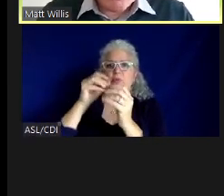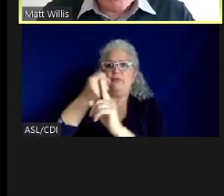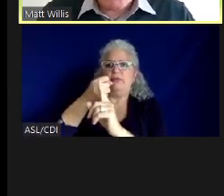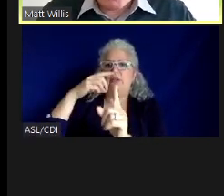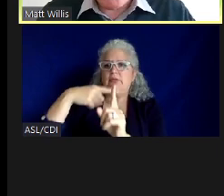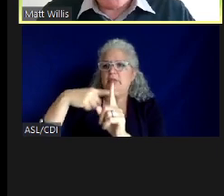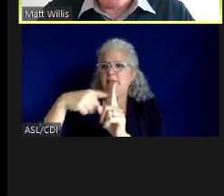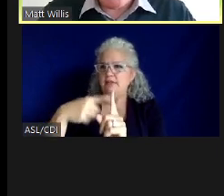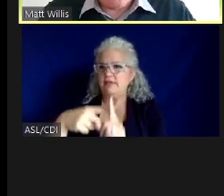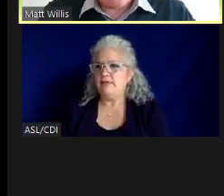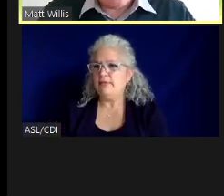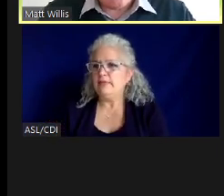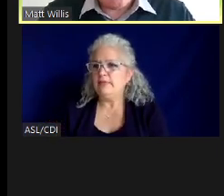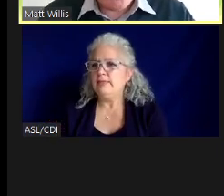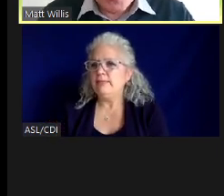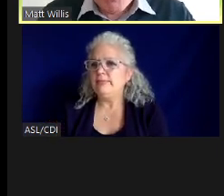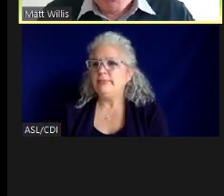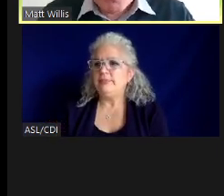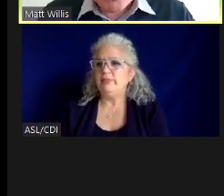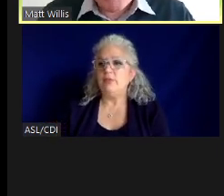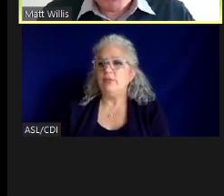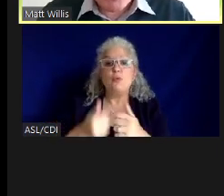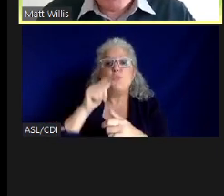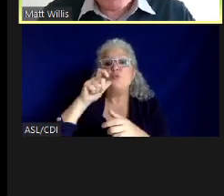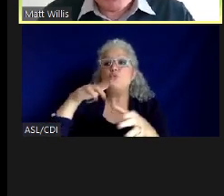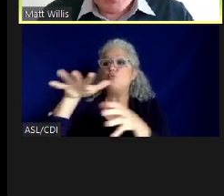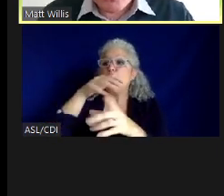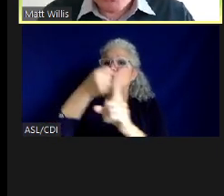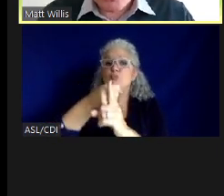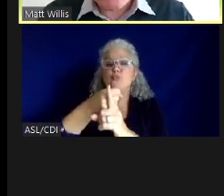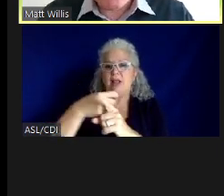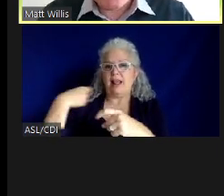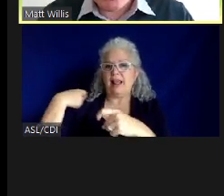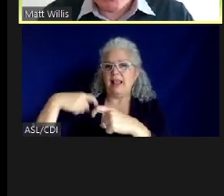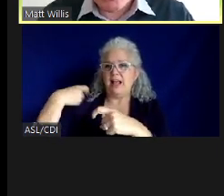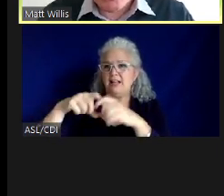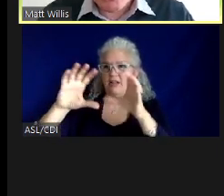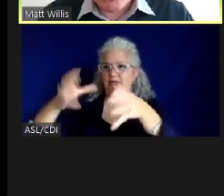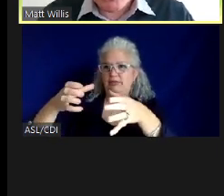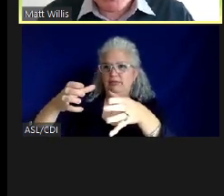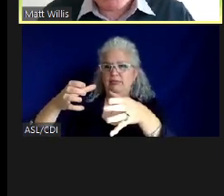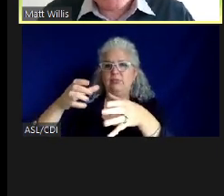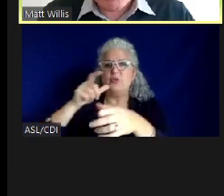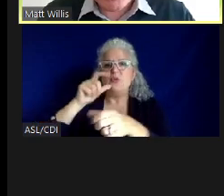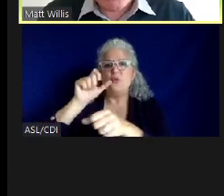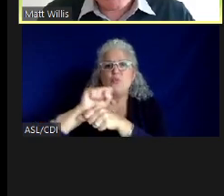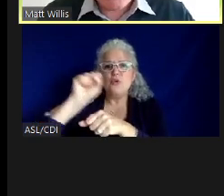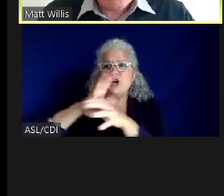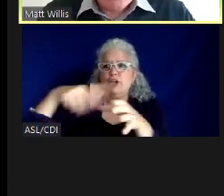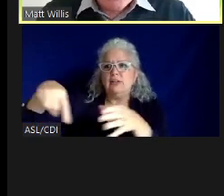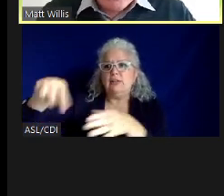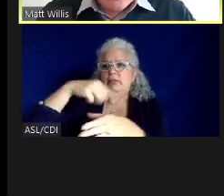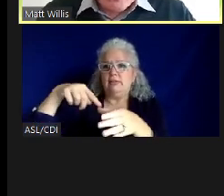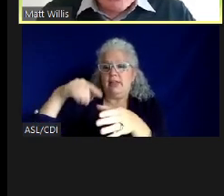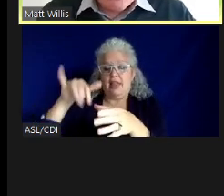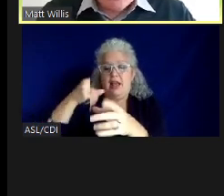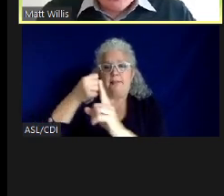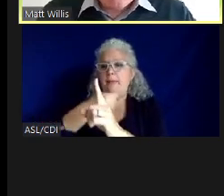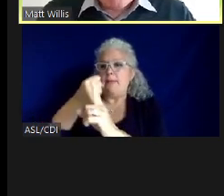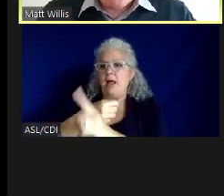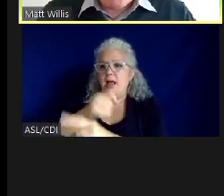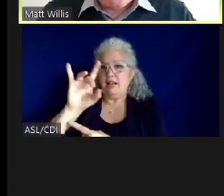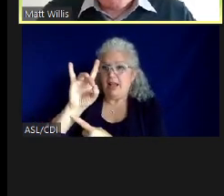highly overrepresented in that group. About 80% of the cases in that July surge were our Latinx residents. And